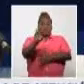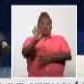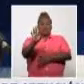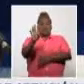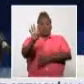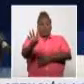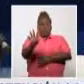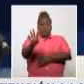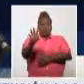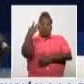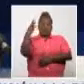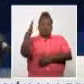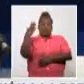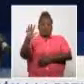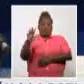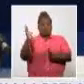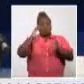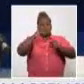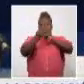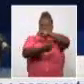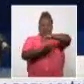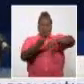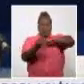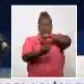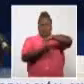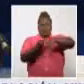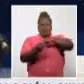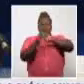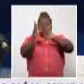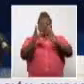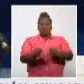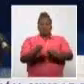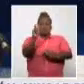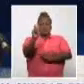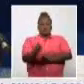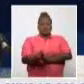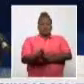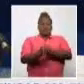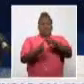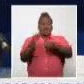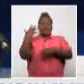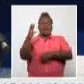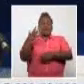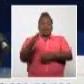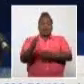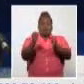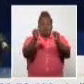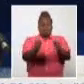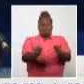are in Santiago de Cuba, Centro Habana, Plaza, and Playa municipality.